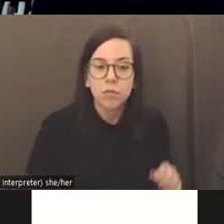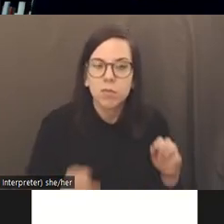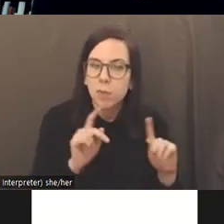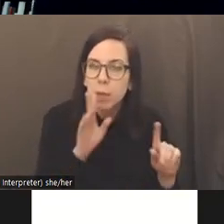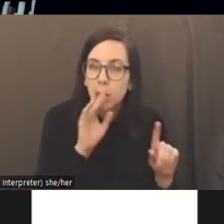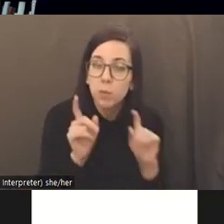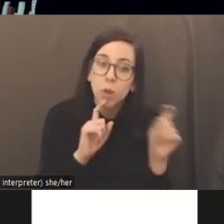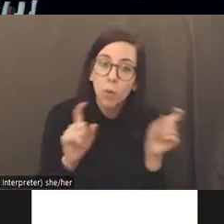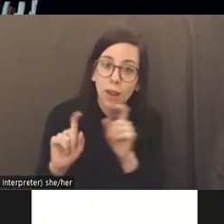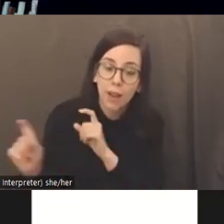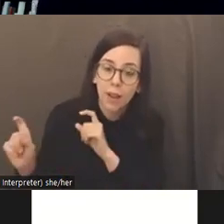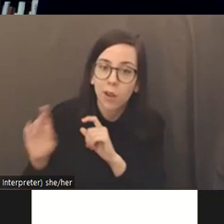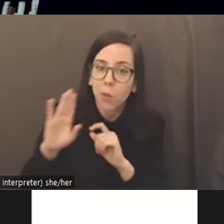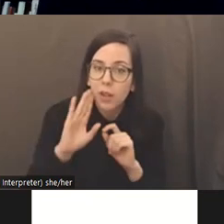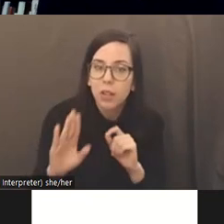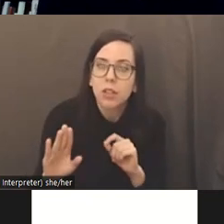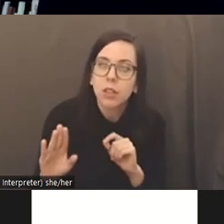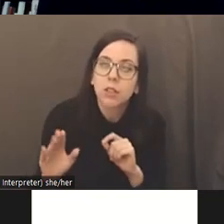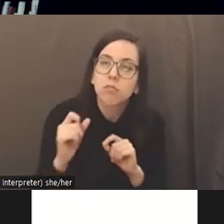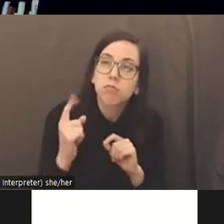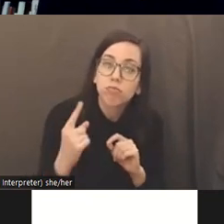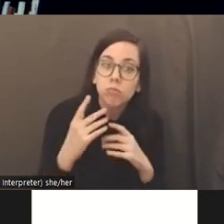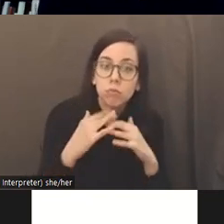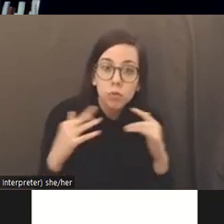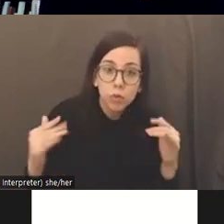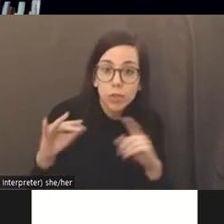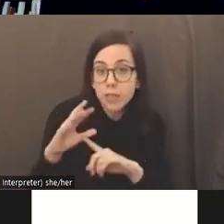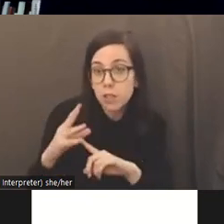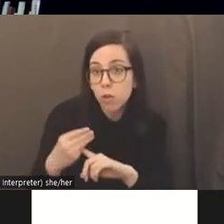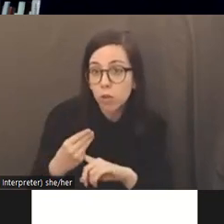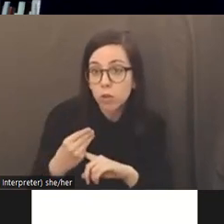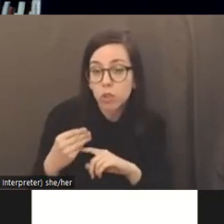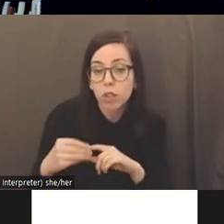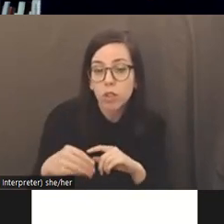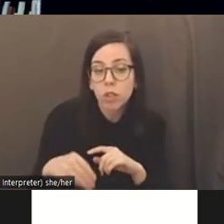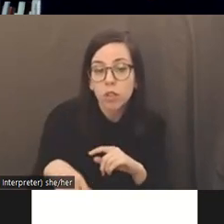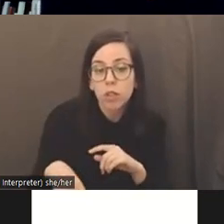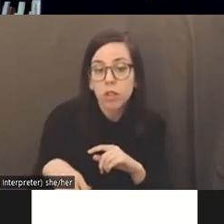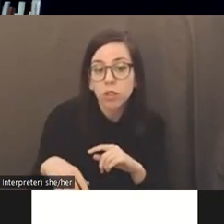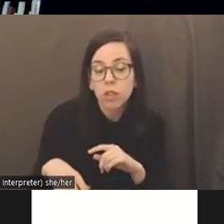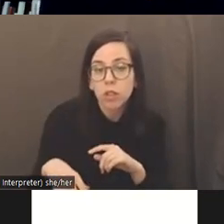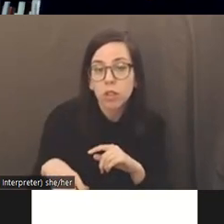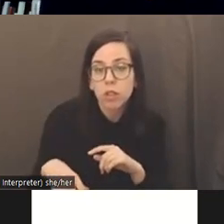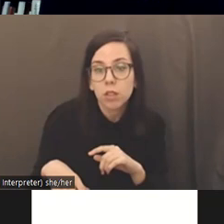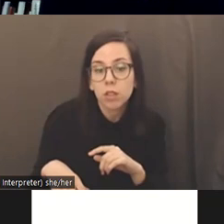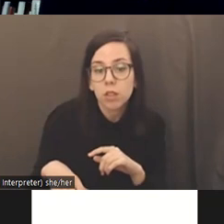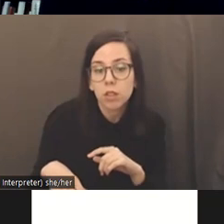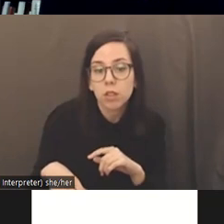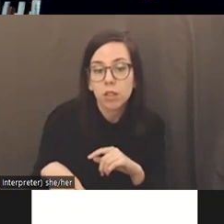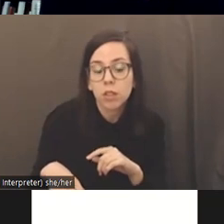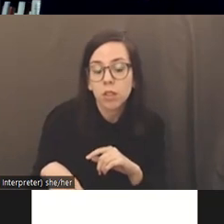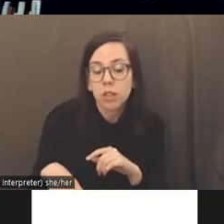way. In terms of kind of the diversity, the cultural diversity and diaspora, we definitely